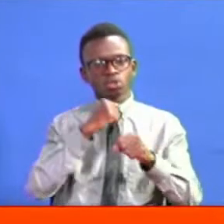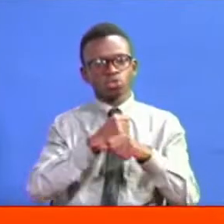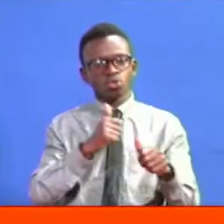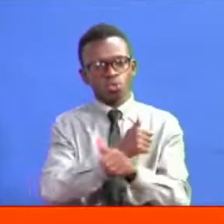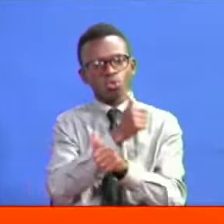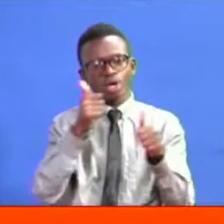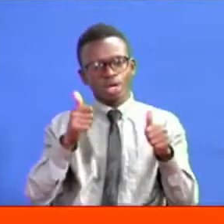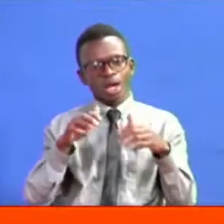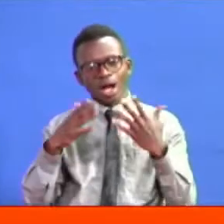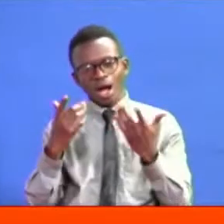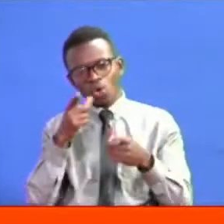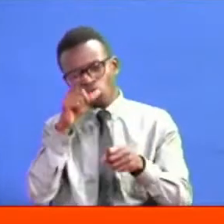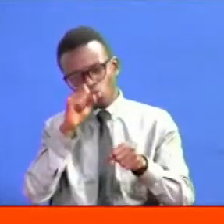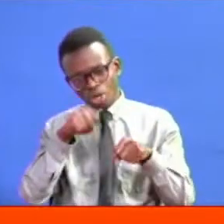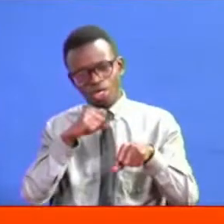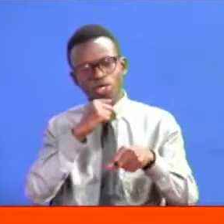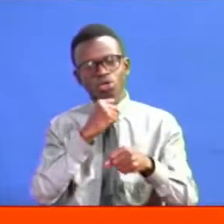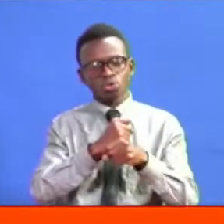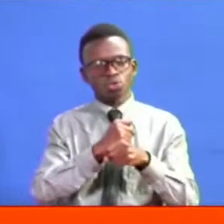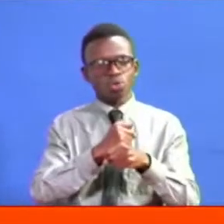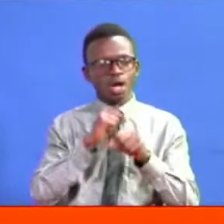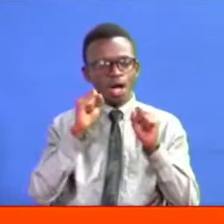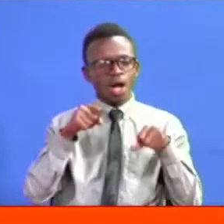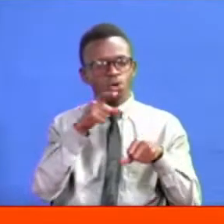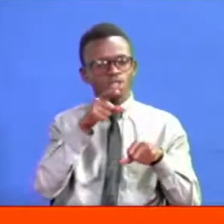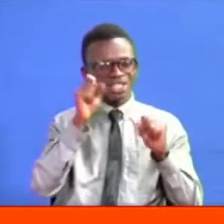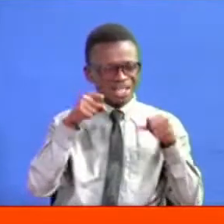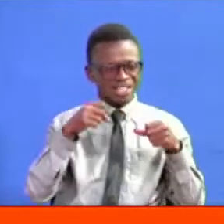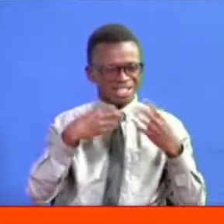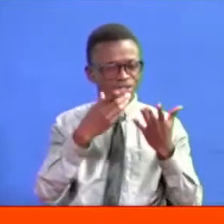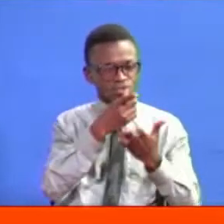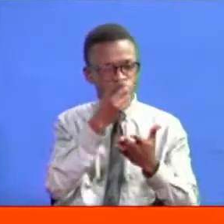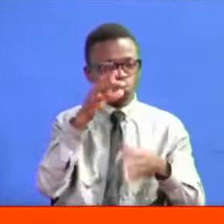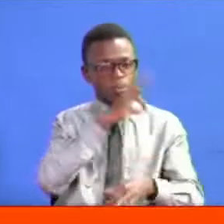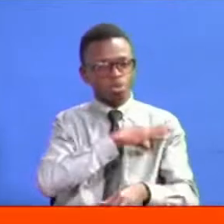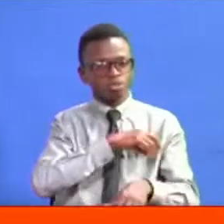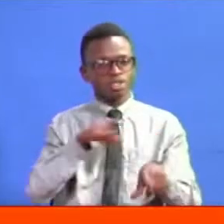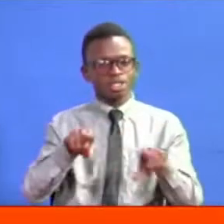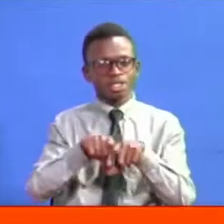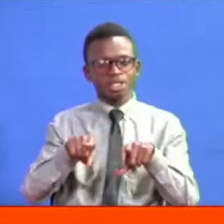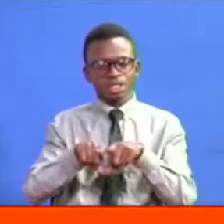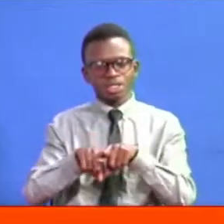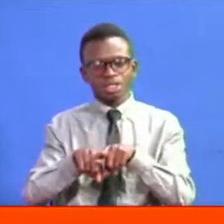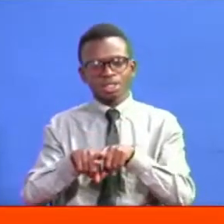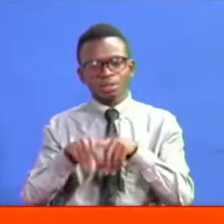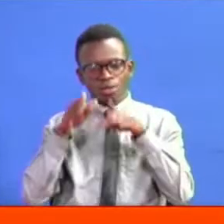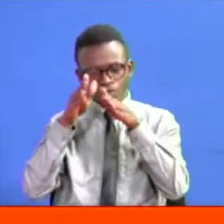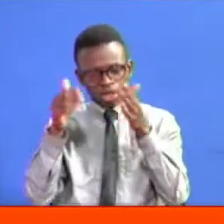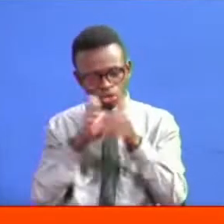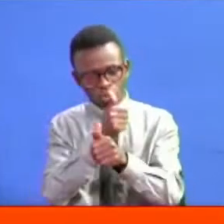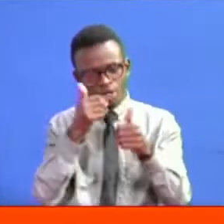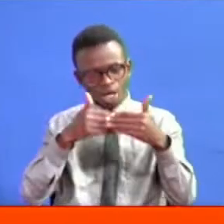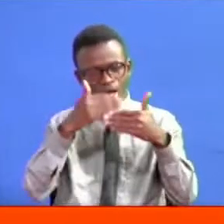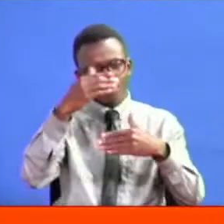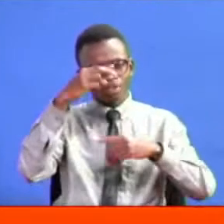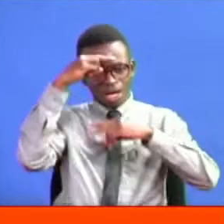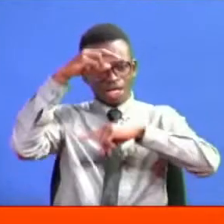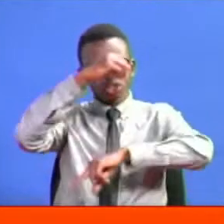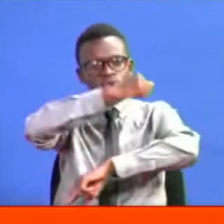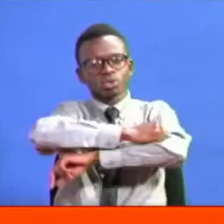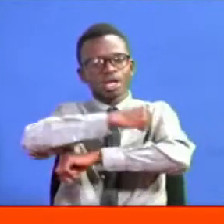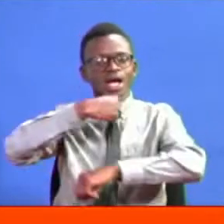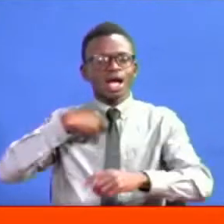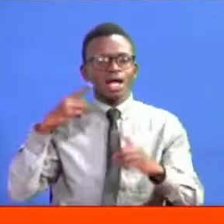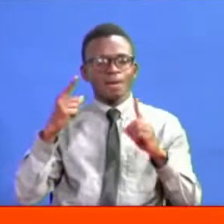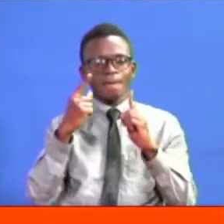you can do it and how it can earn you and still follow your passion. So after finishing high school,